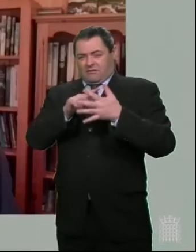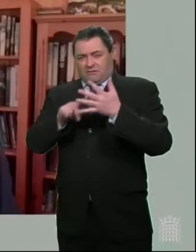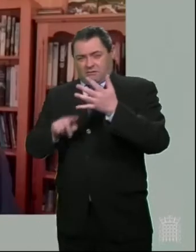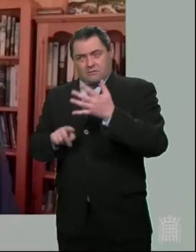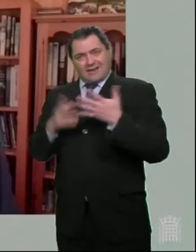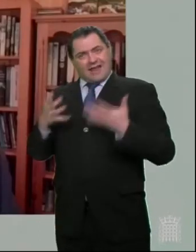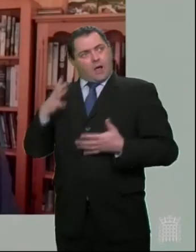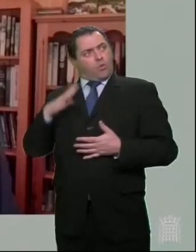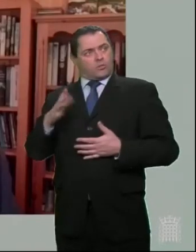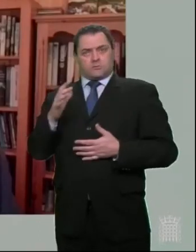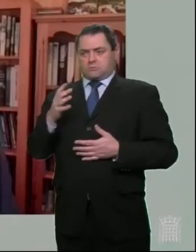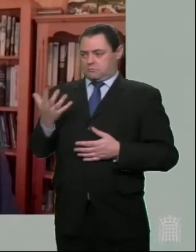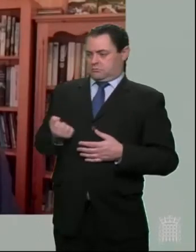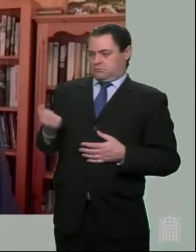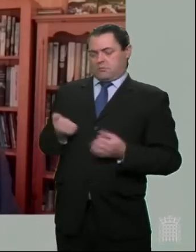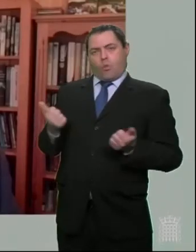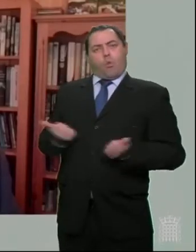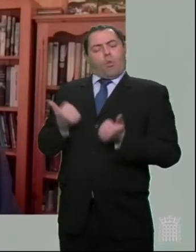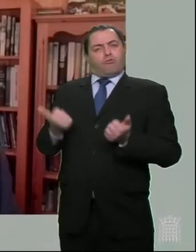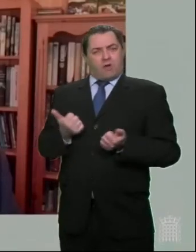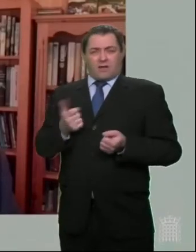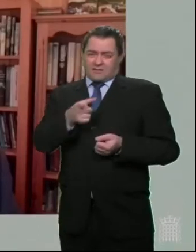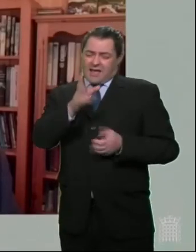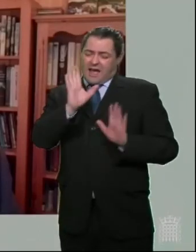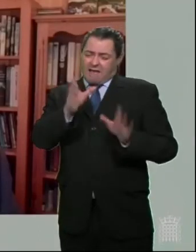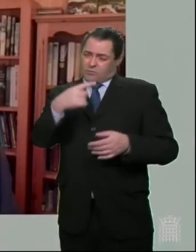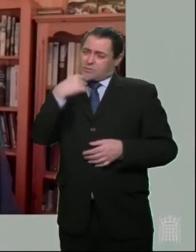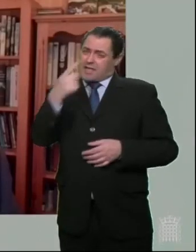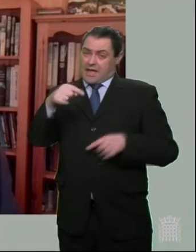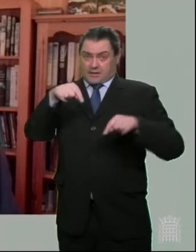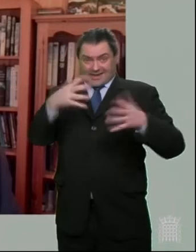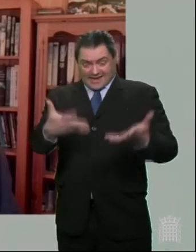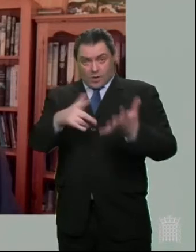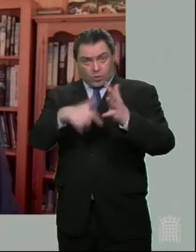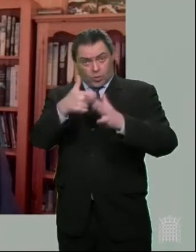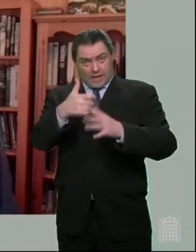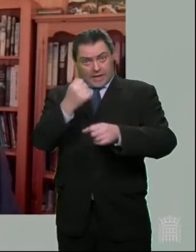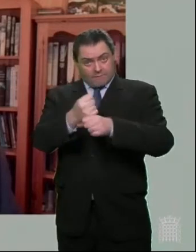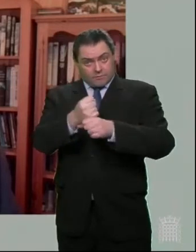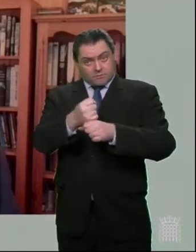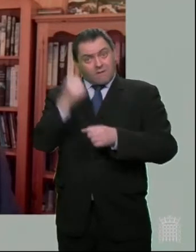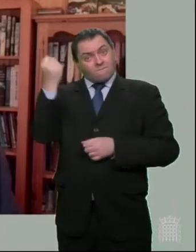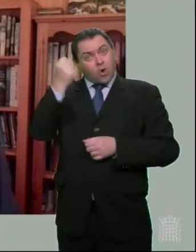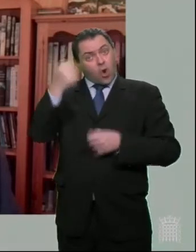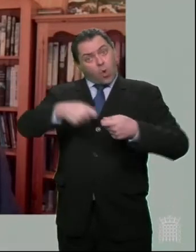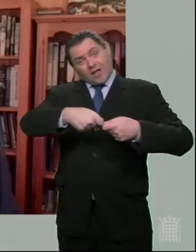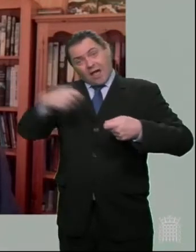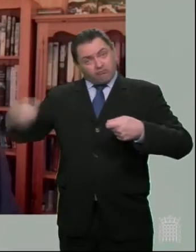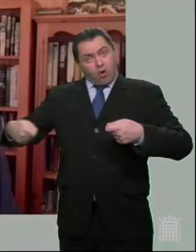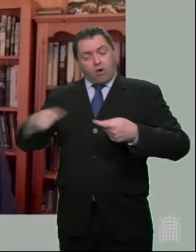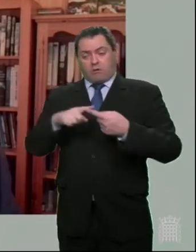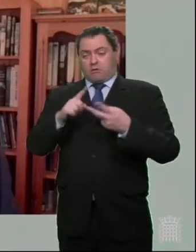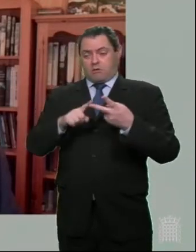certainty. Tell people straight, Prime Minister. Will this UK government extend furlough, maintain the universal